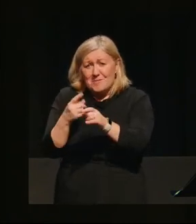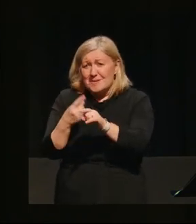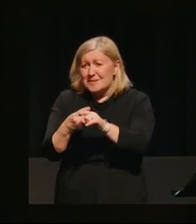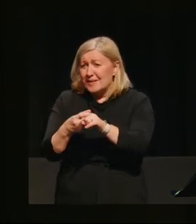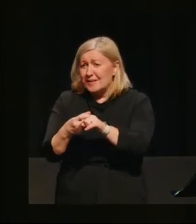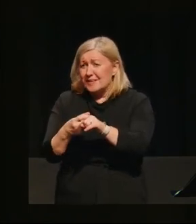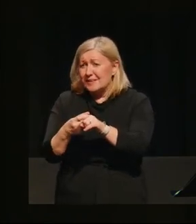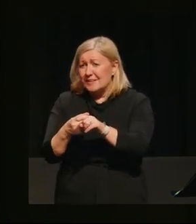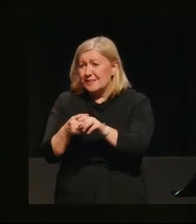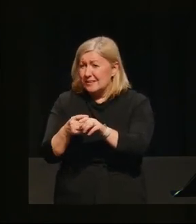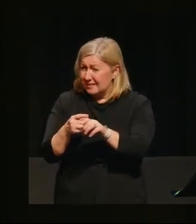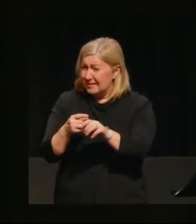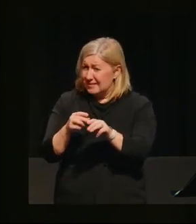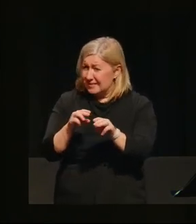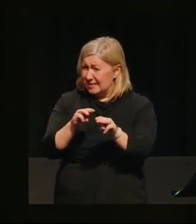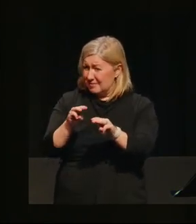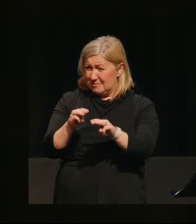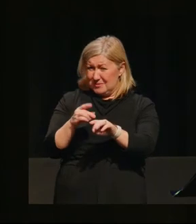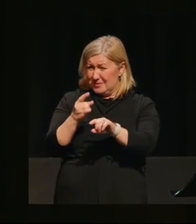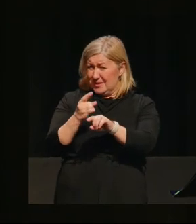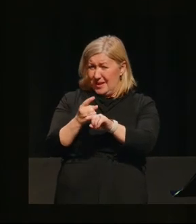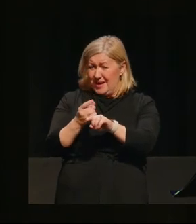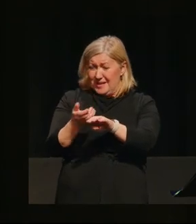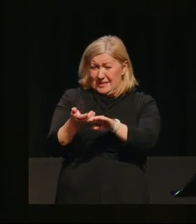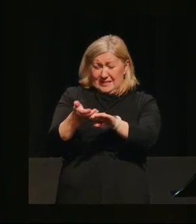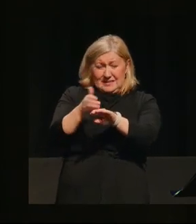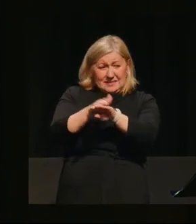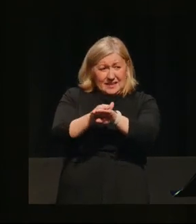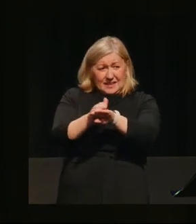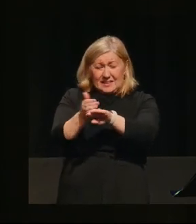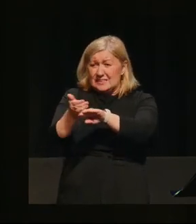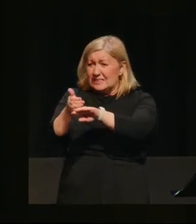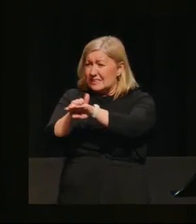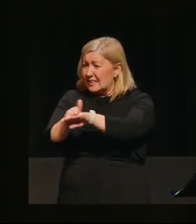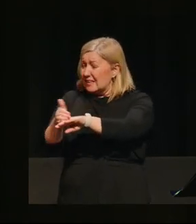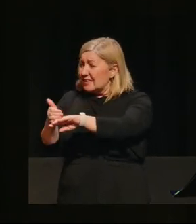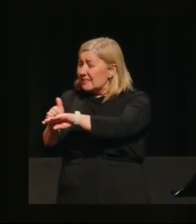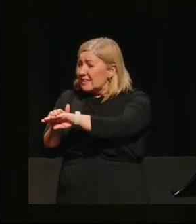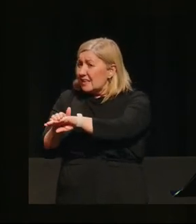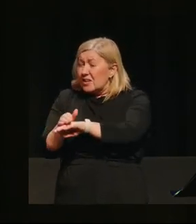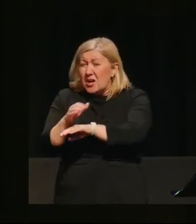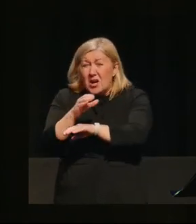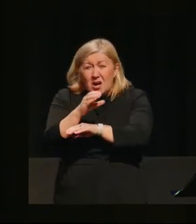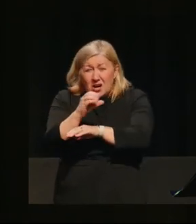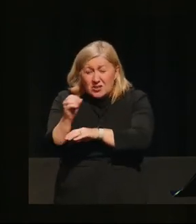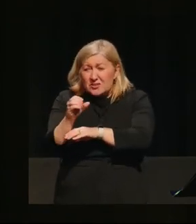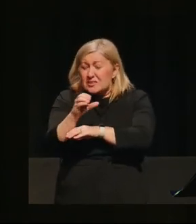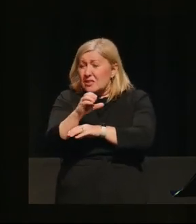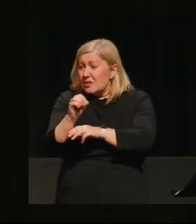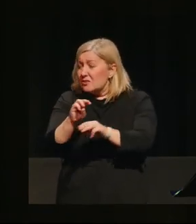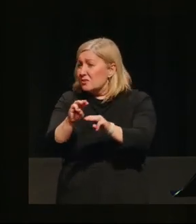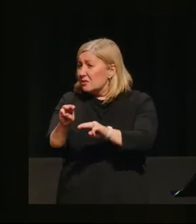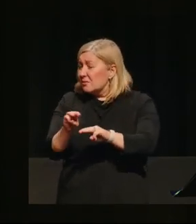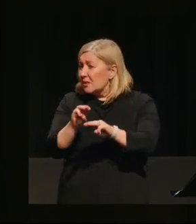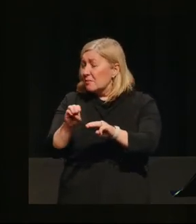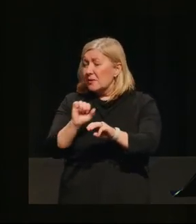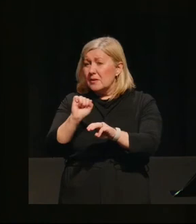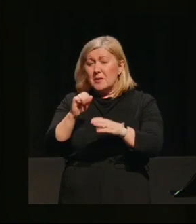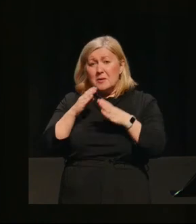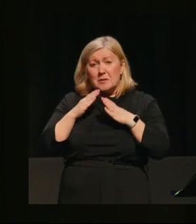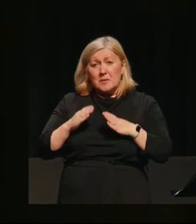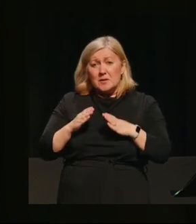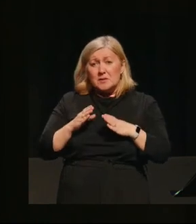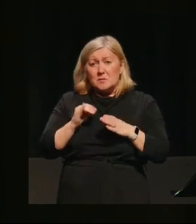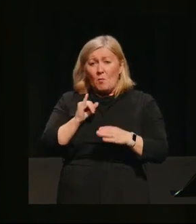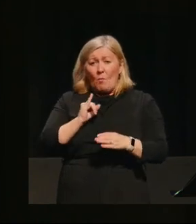They were dying in their hundreds. Their emaciated bodies left where